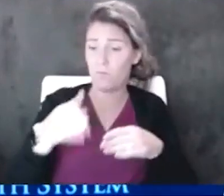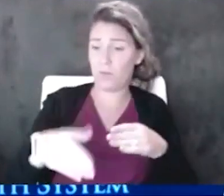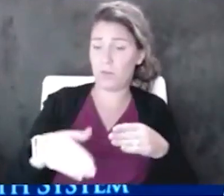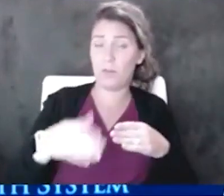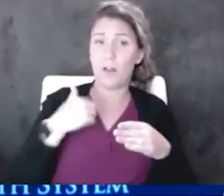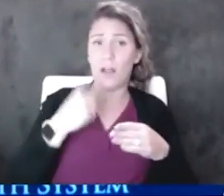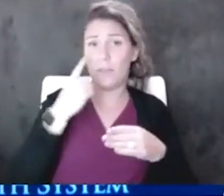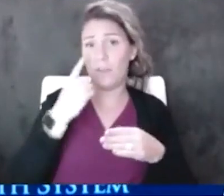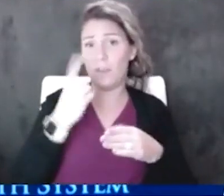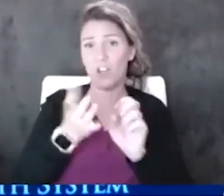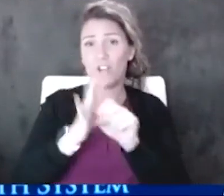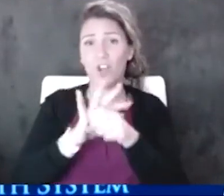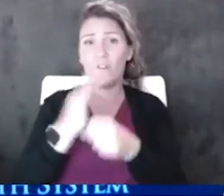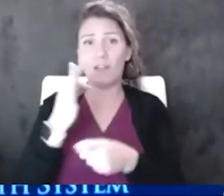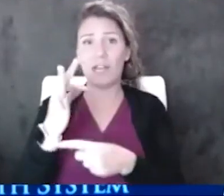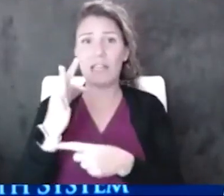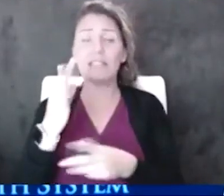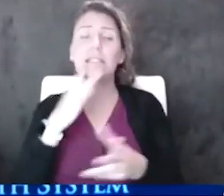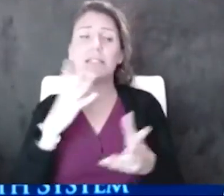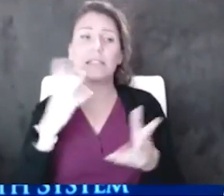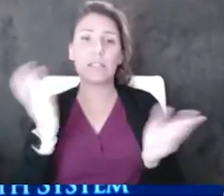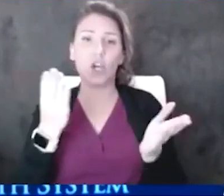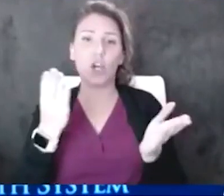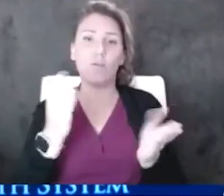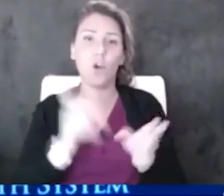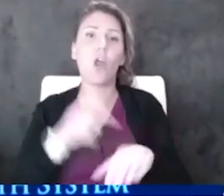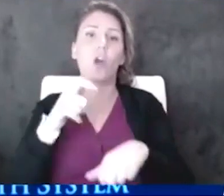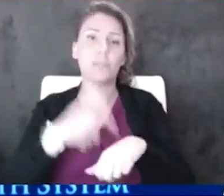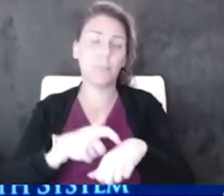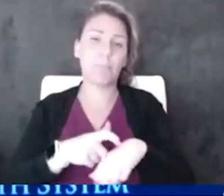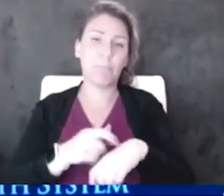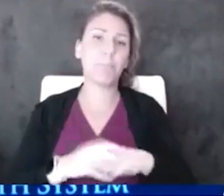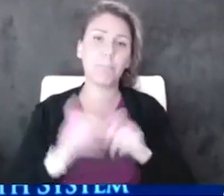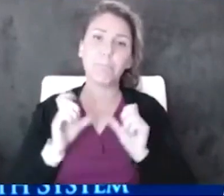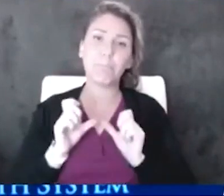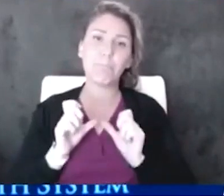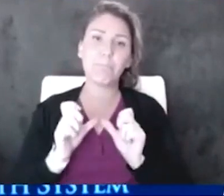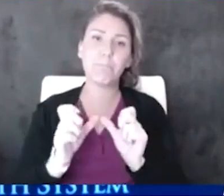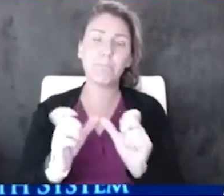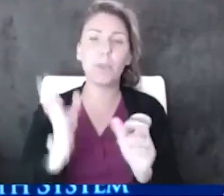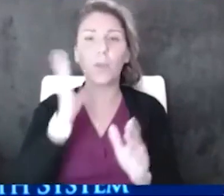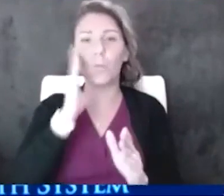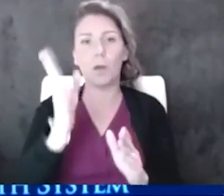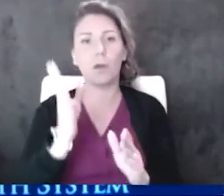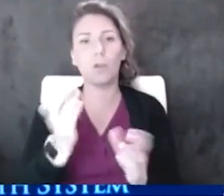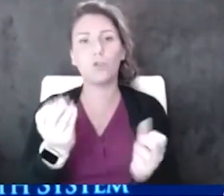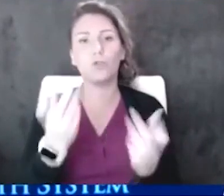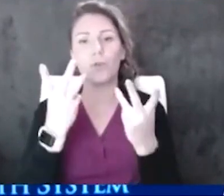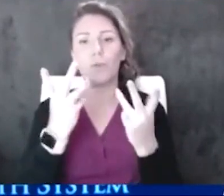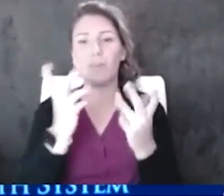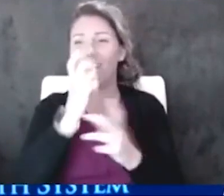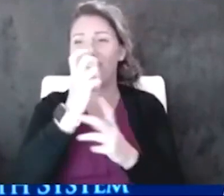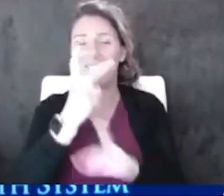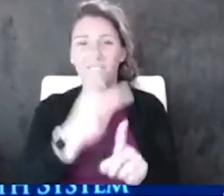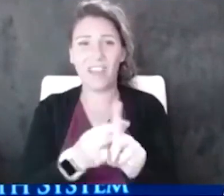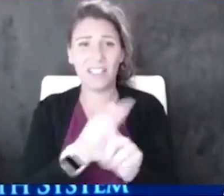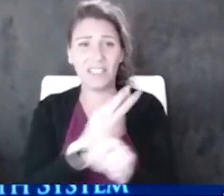is here for a very long time. I think because there's so many unvaccinated patients